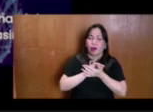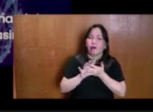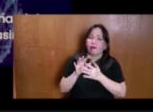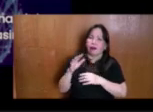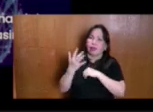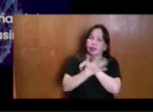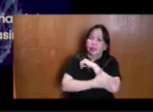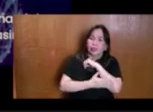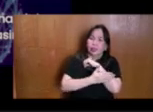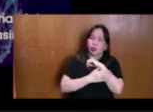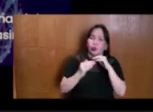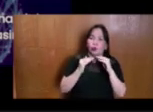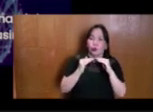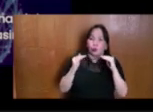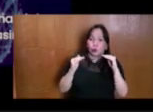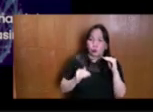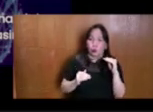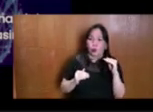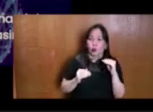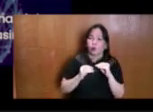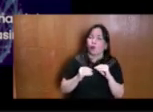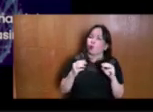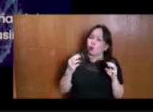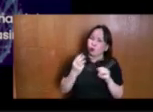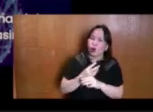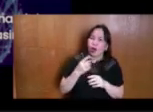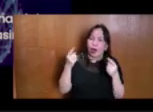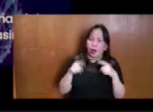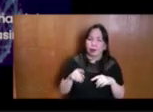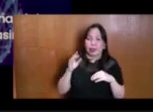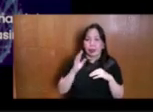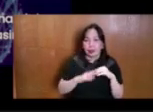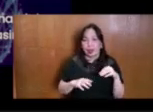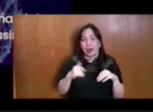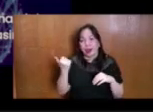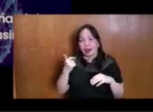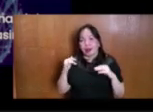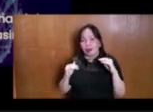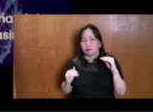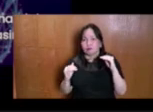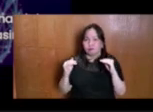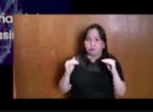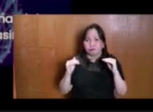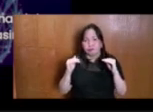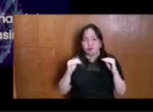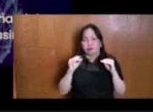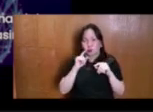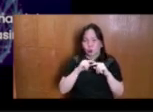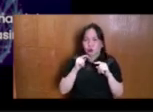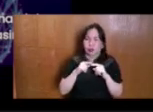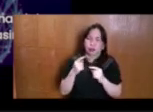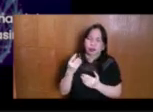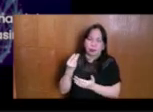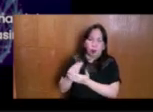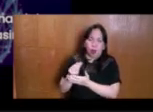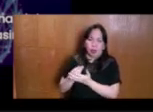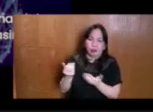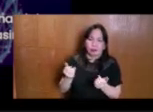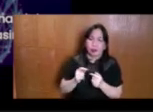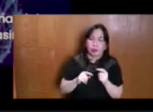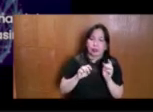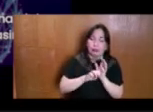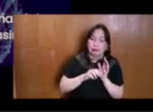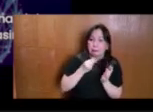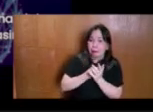more unequal actually fared worse than the countries that are more equitable. So if there's mild distribution